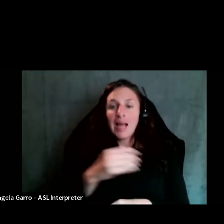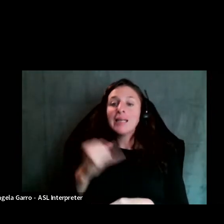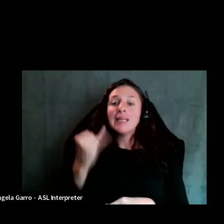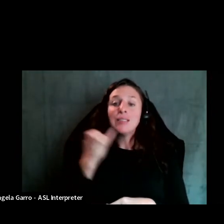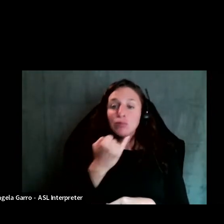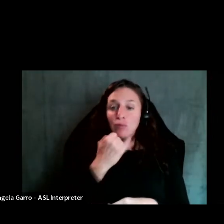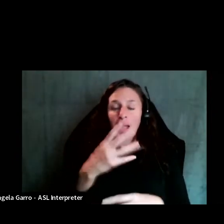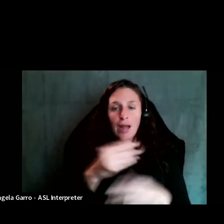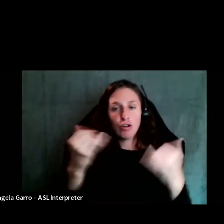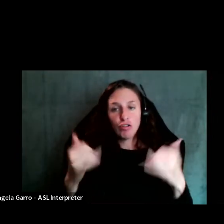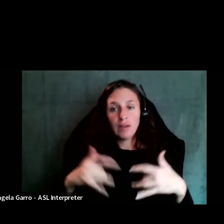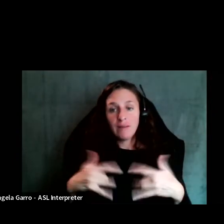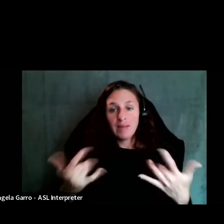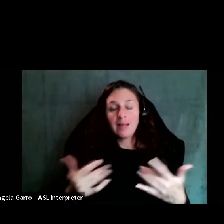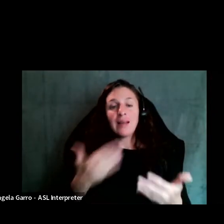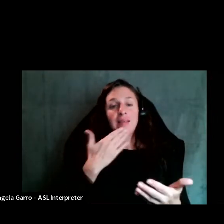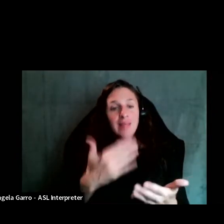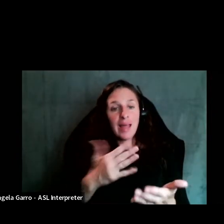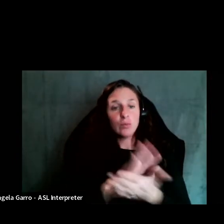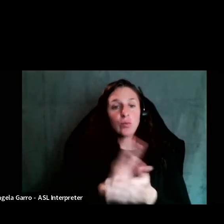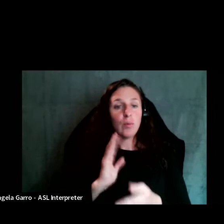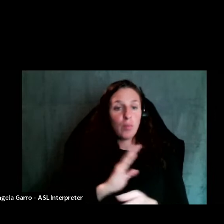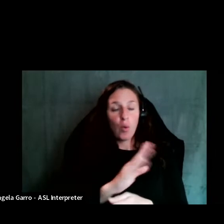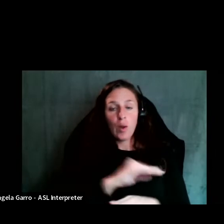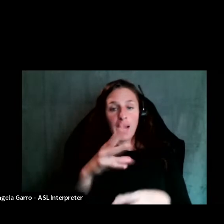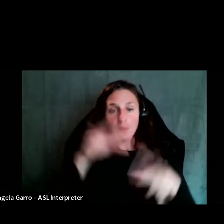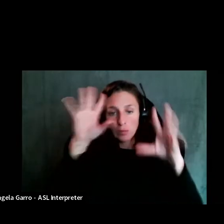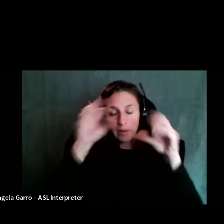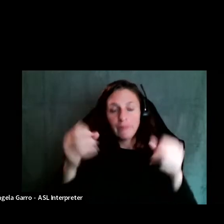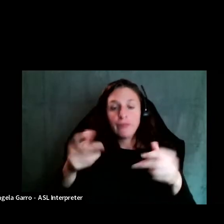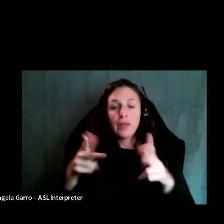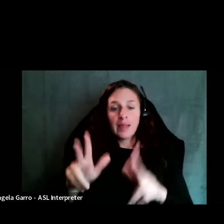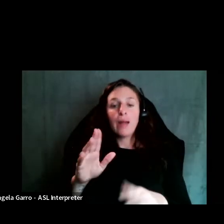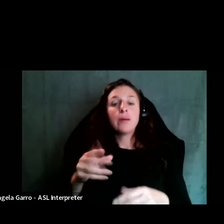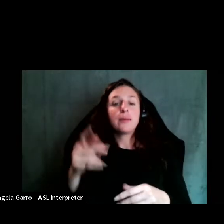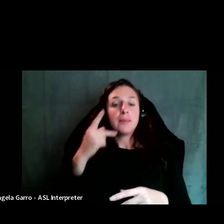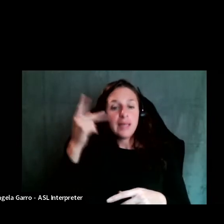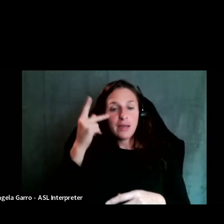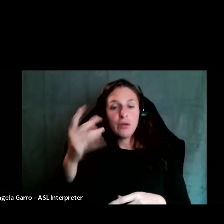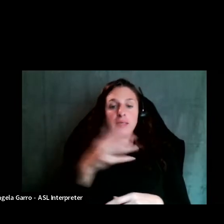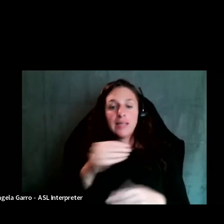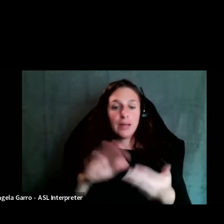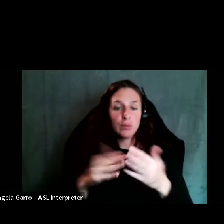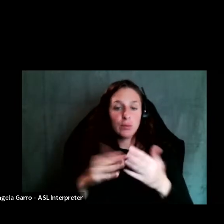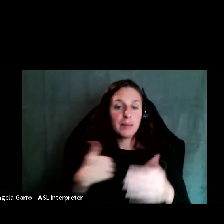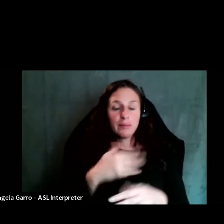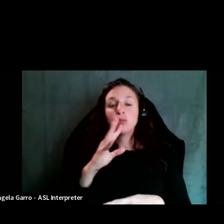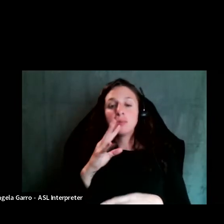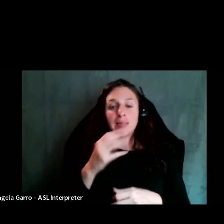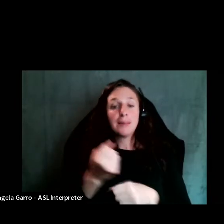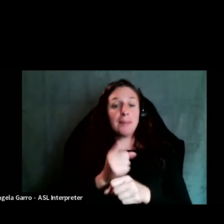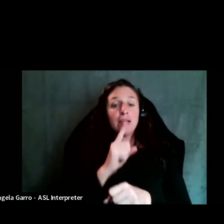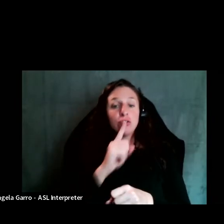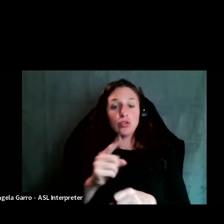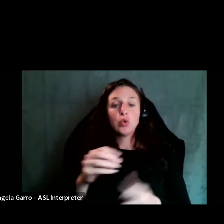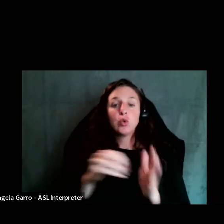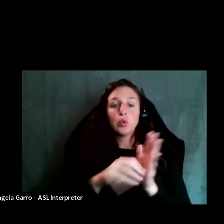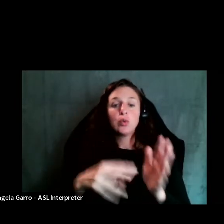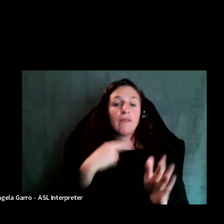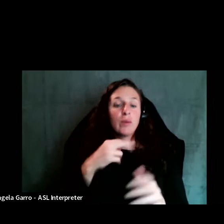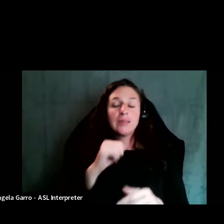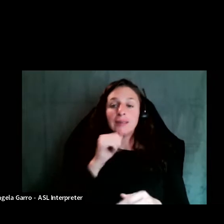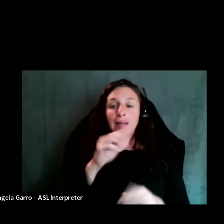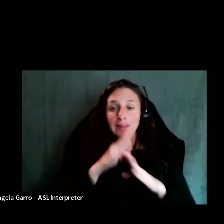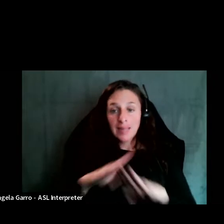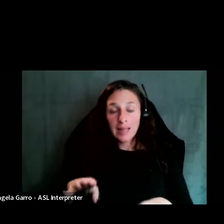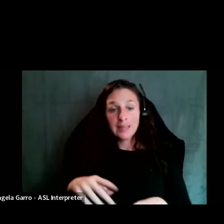want to thank the school board and superintendent for allowing parents and community members to speak and for making sure that student voices are not silenced. I